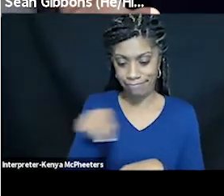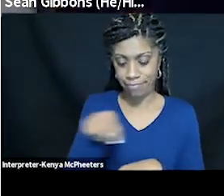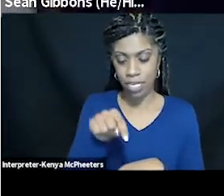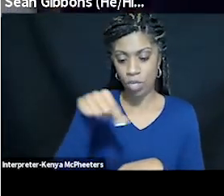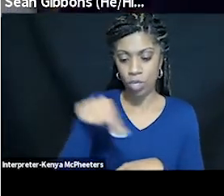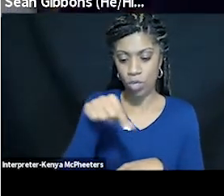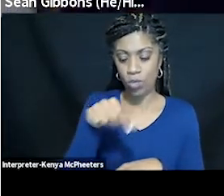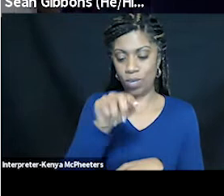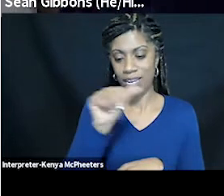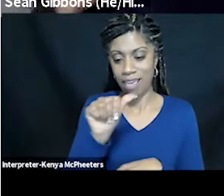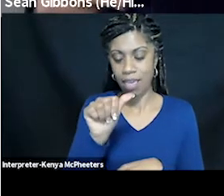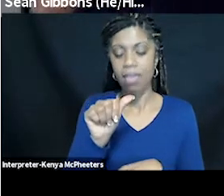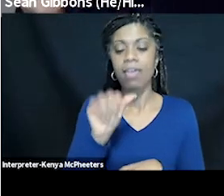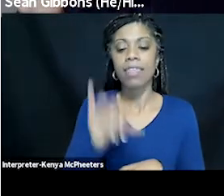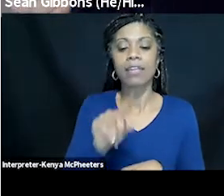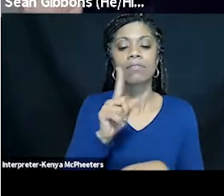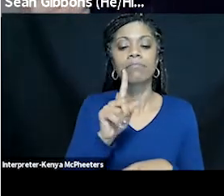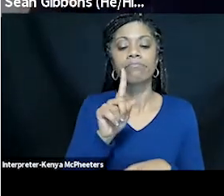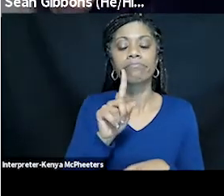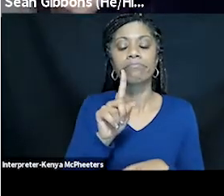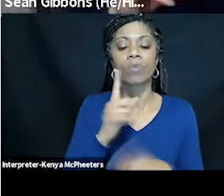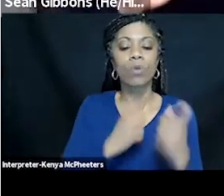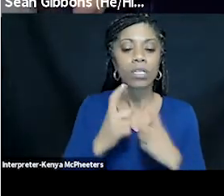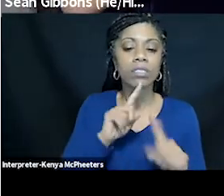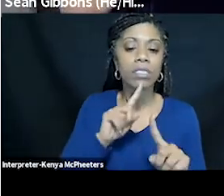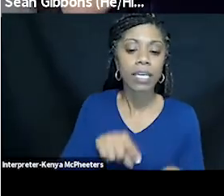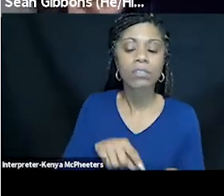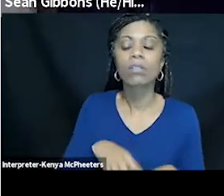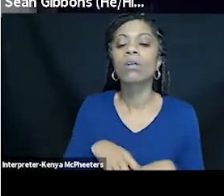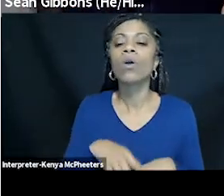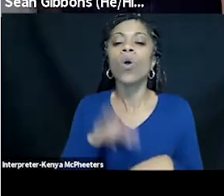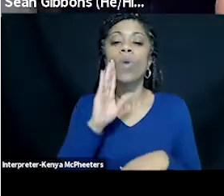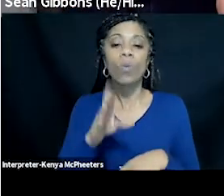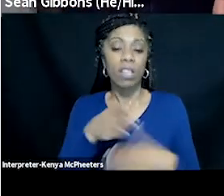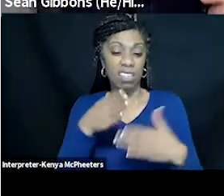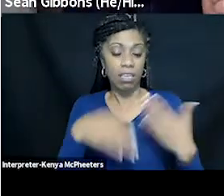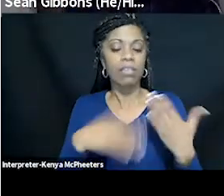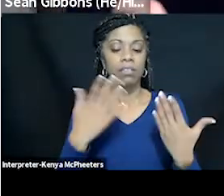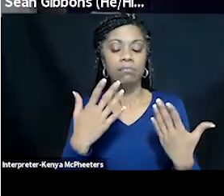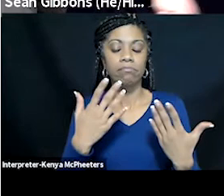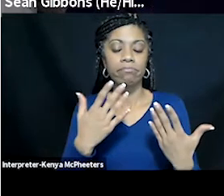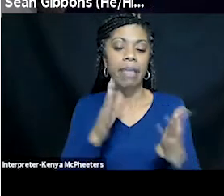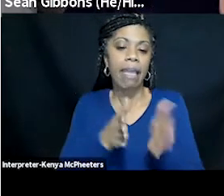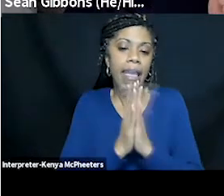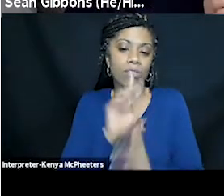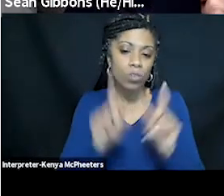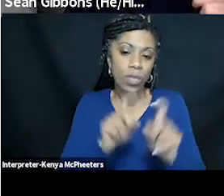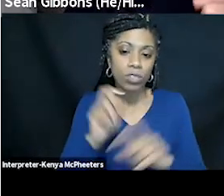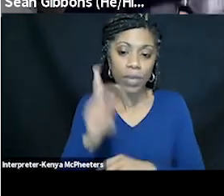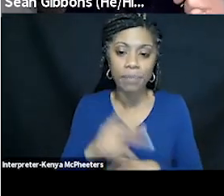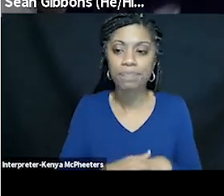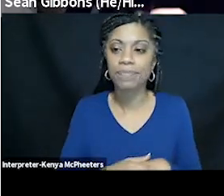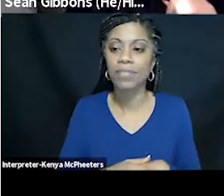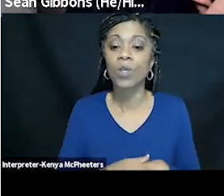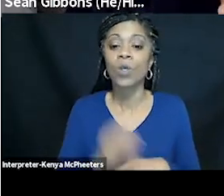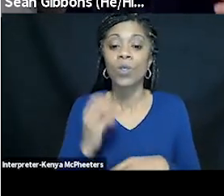there. You can also vote for questions so that we make sure we get to the questions that are most relevant to the most folks. All right, so with that, a lot of folks in the room